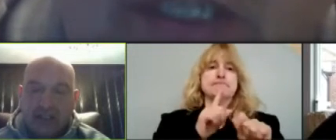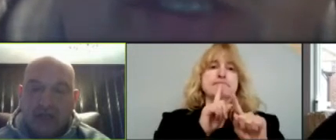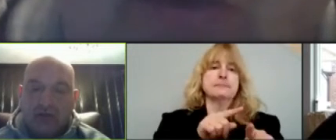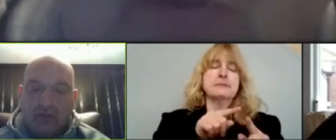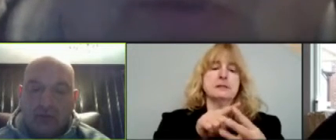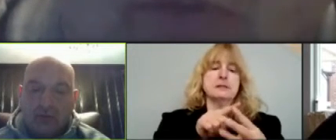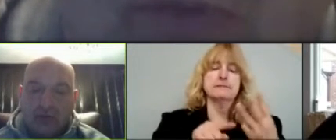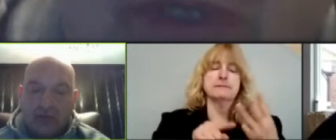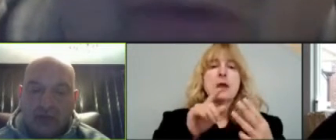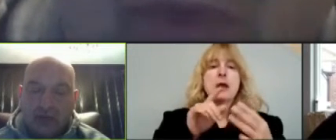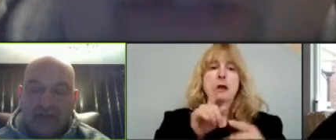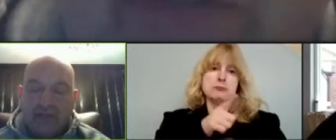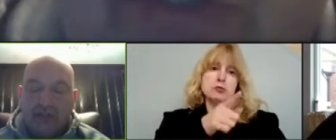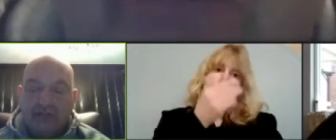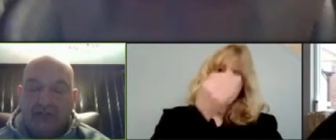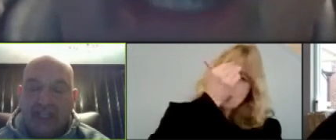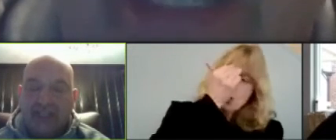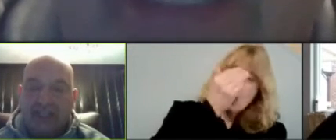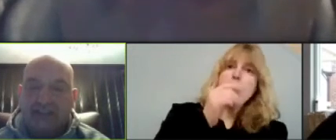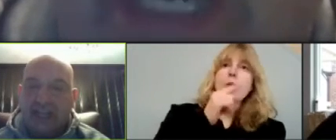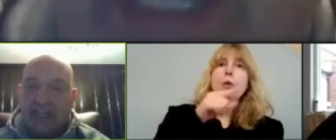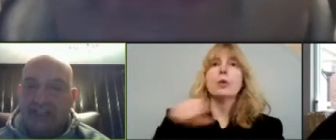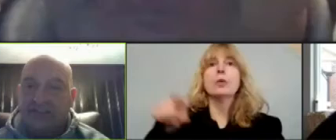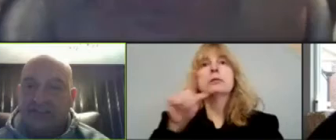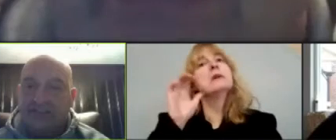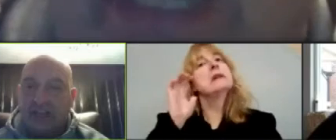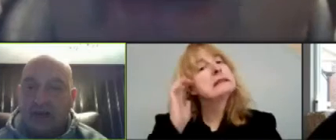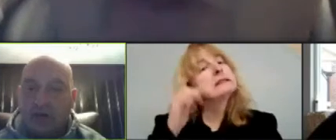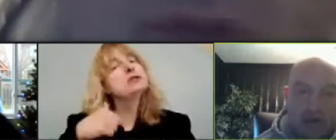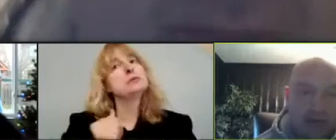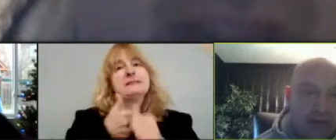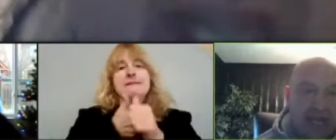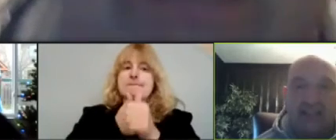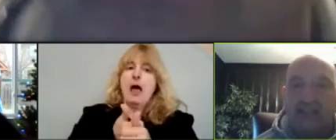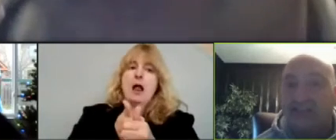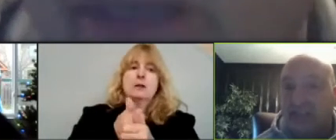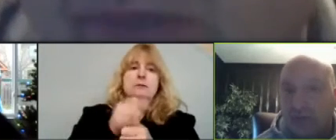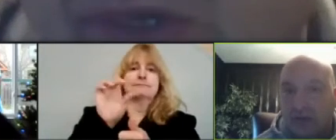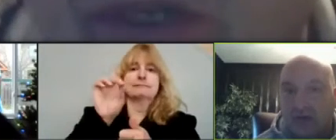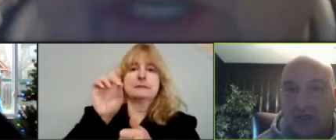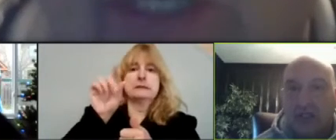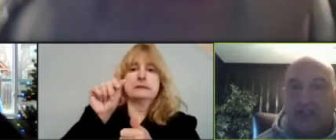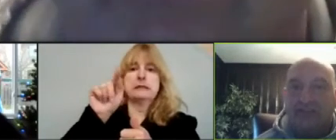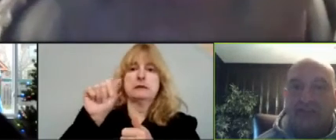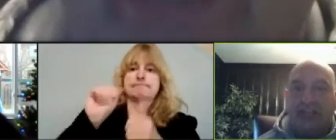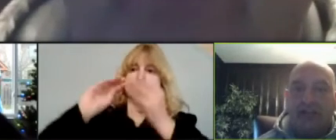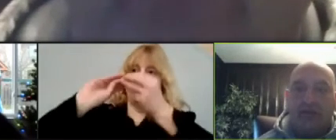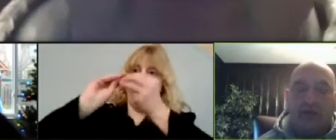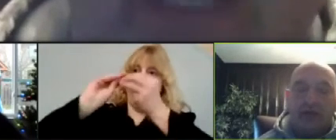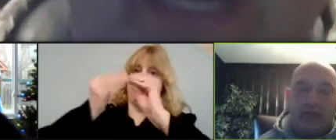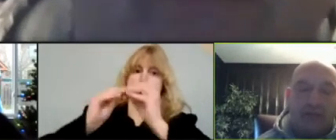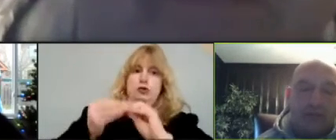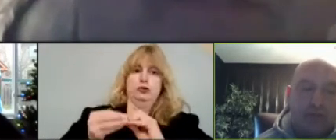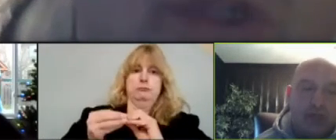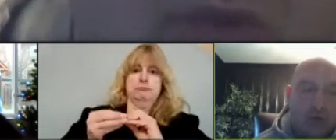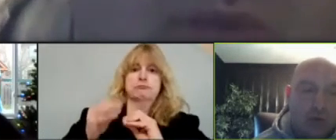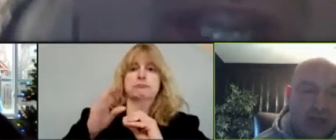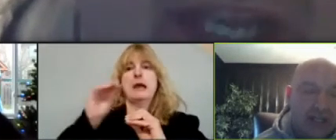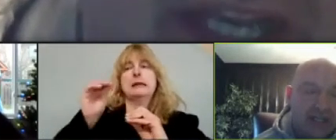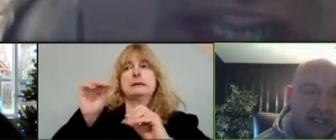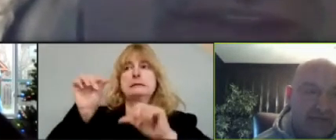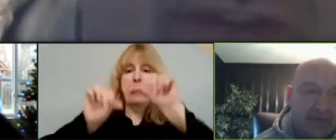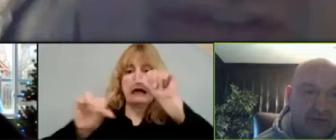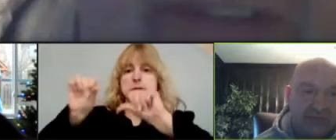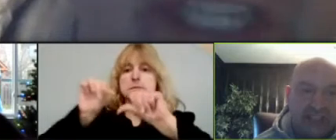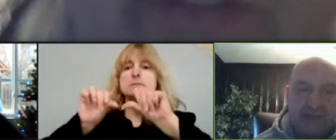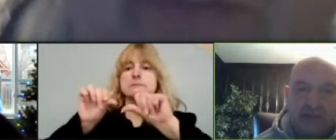listening, we've used data and science going back to the summer to say when